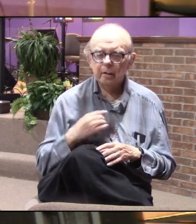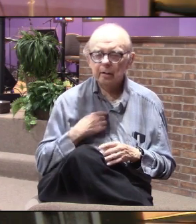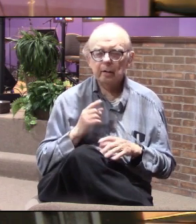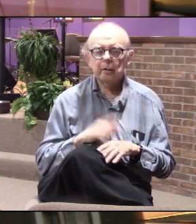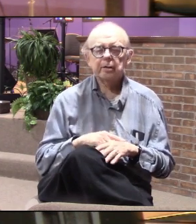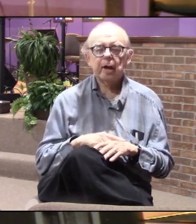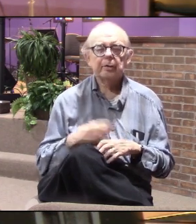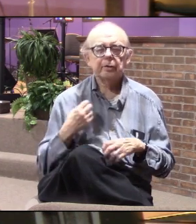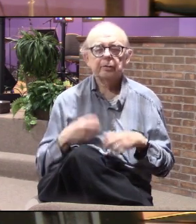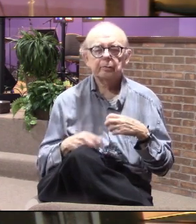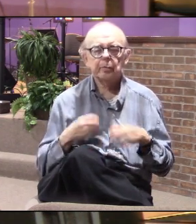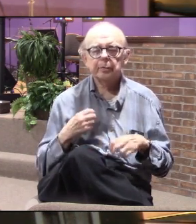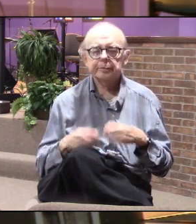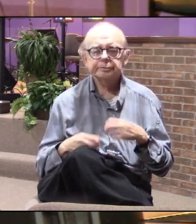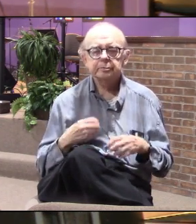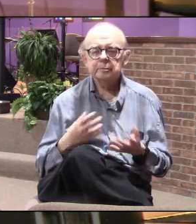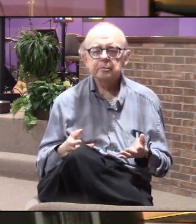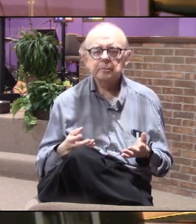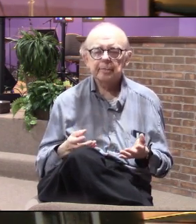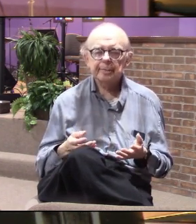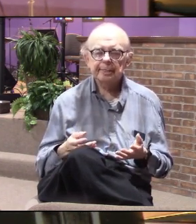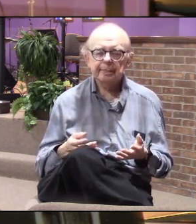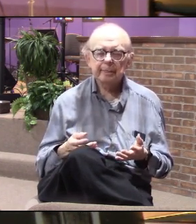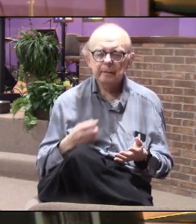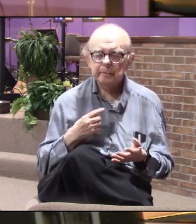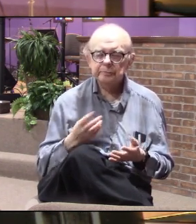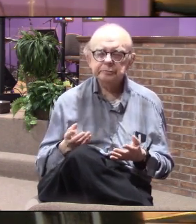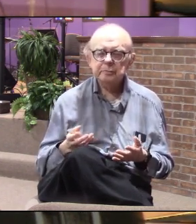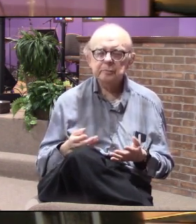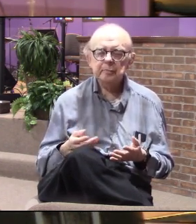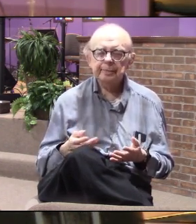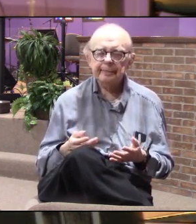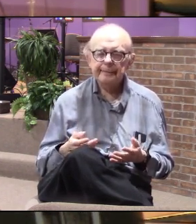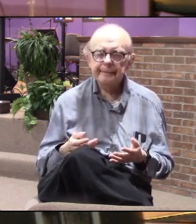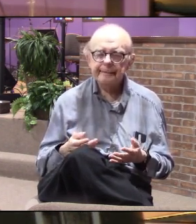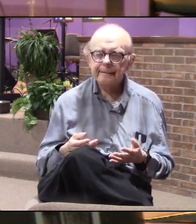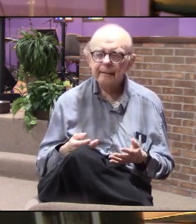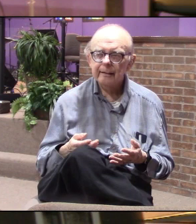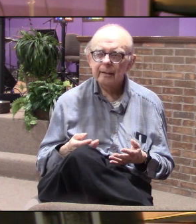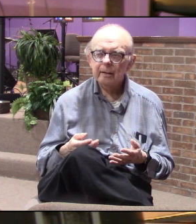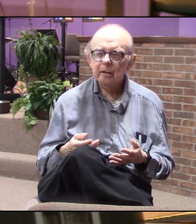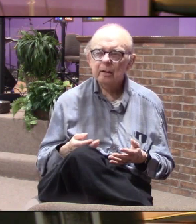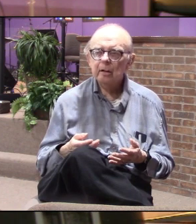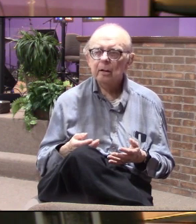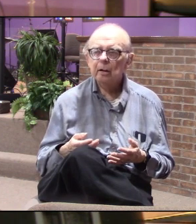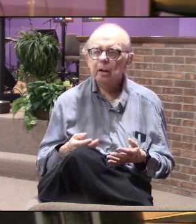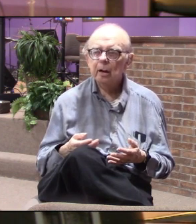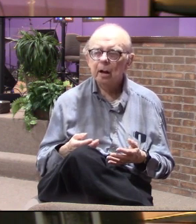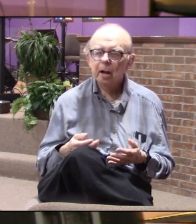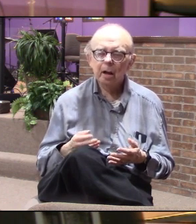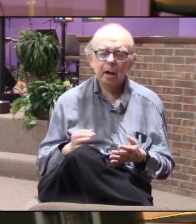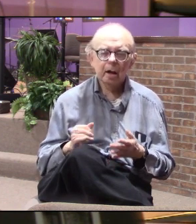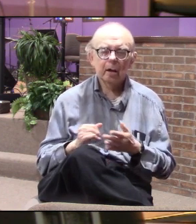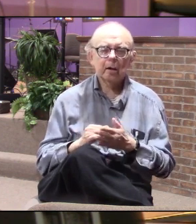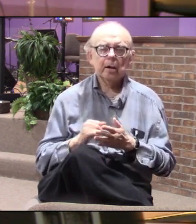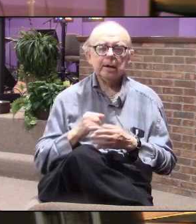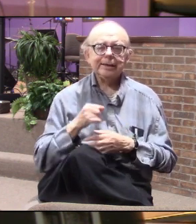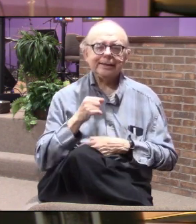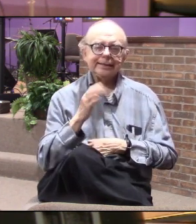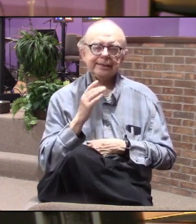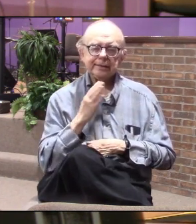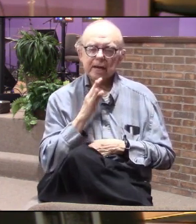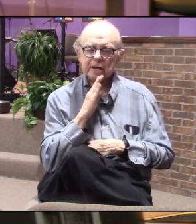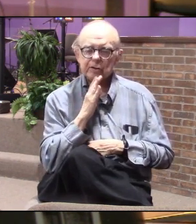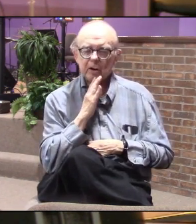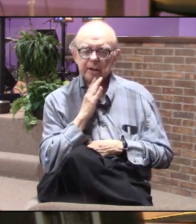times of trouble. What's he say? This is God speaking,